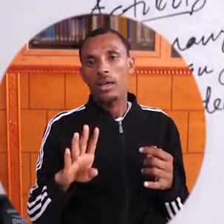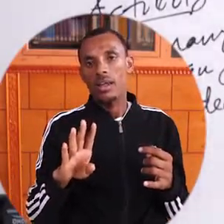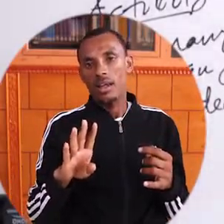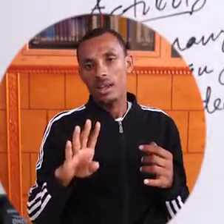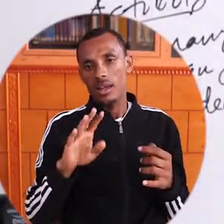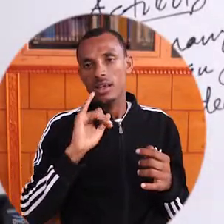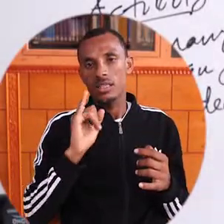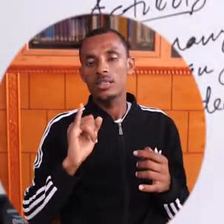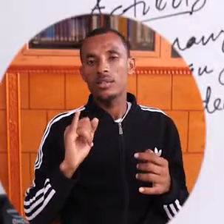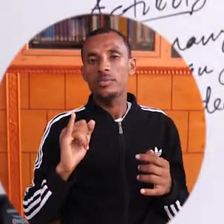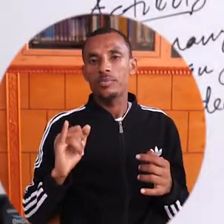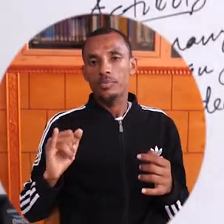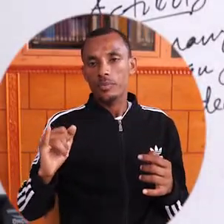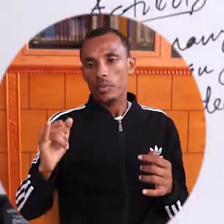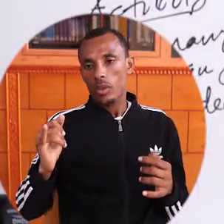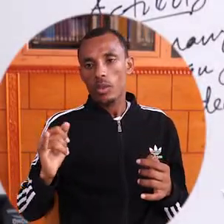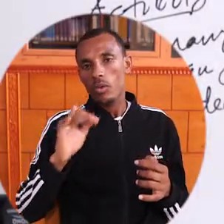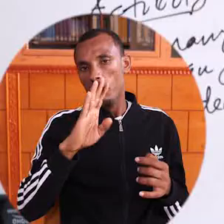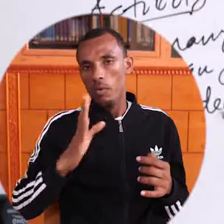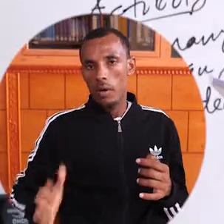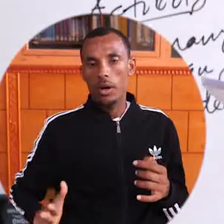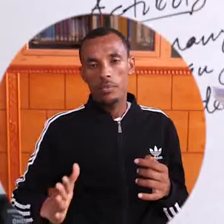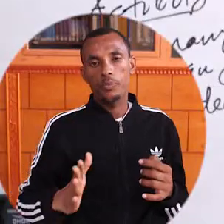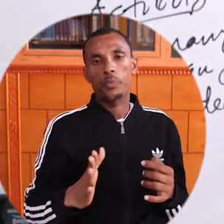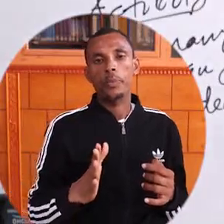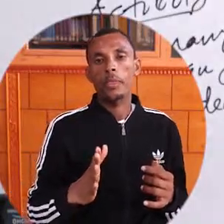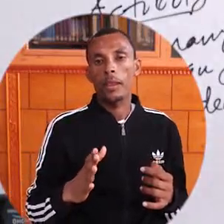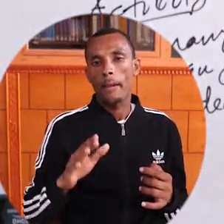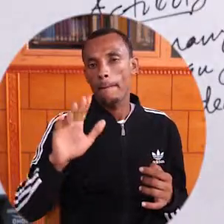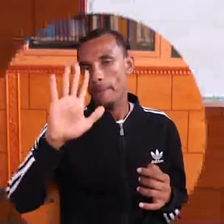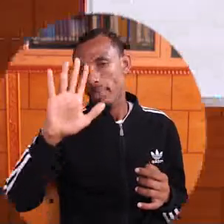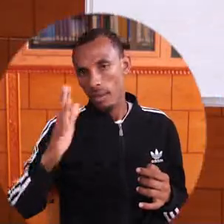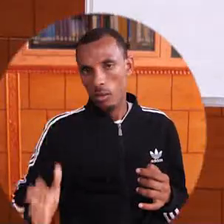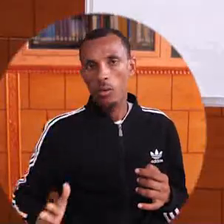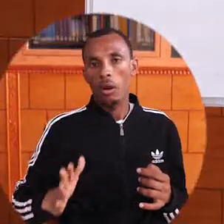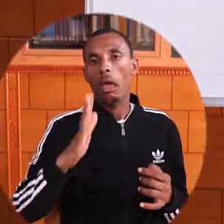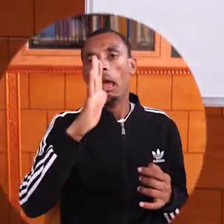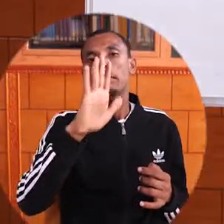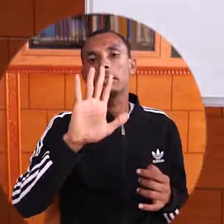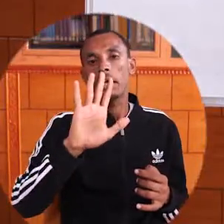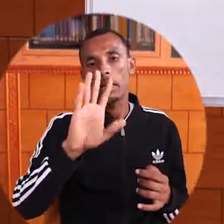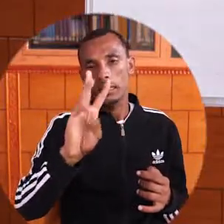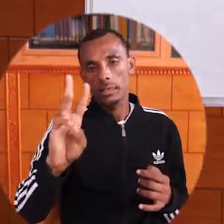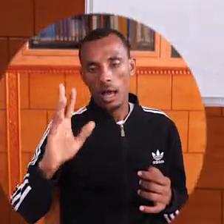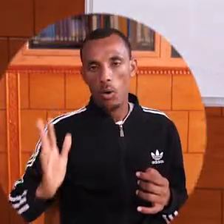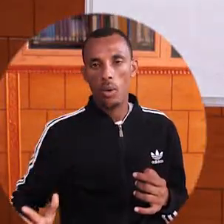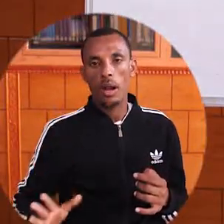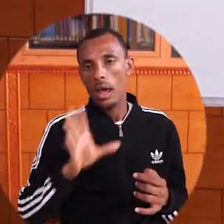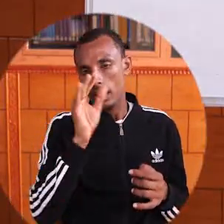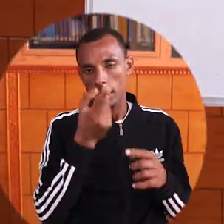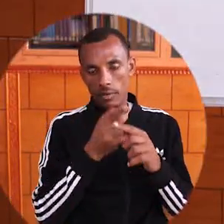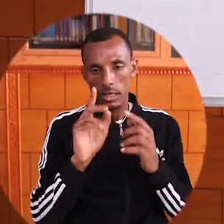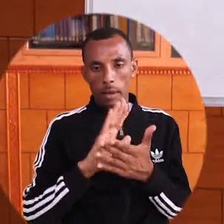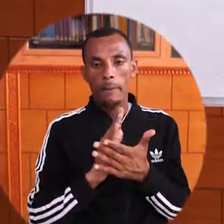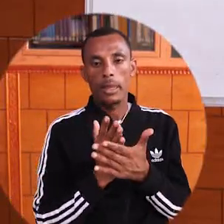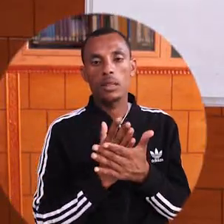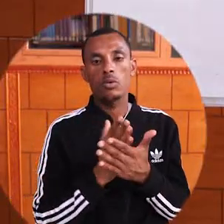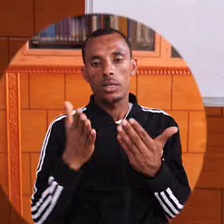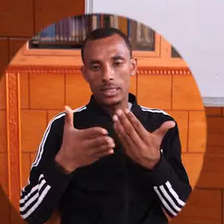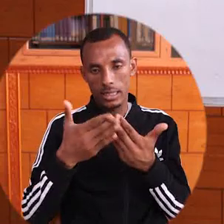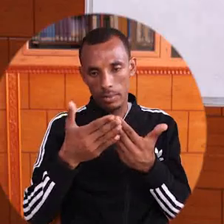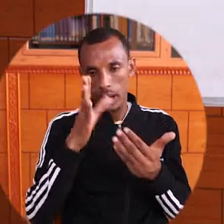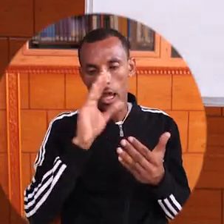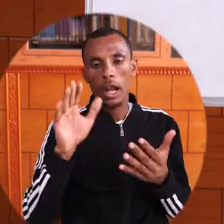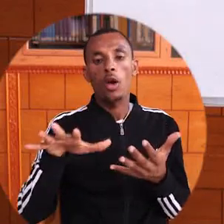a pentagon, a hexagon, all are an example of a polygon. And also, the difference between a simple